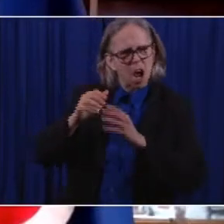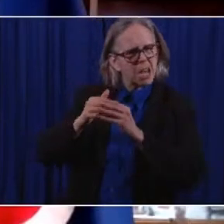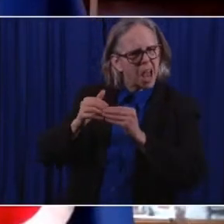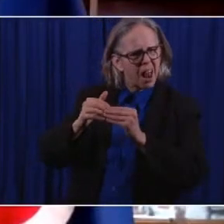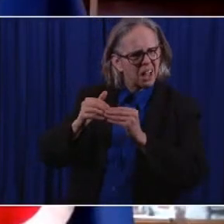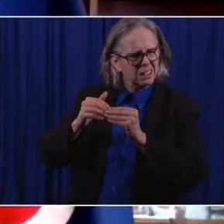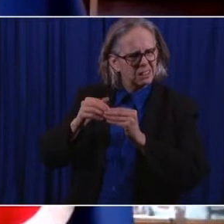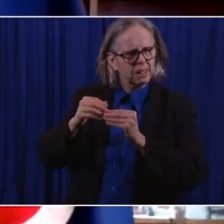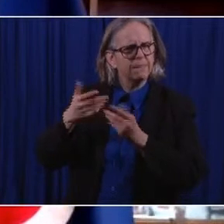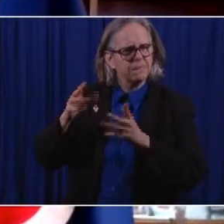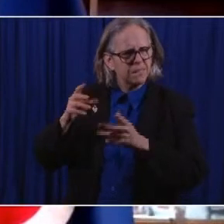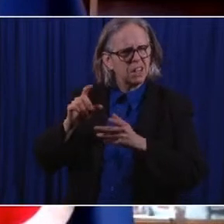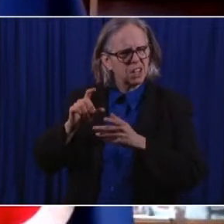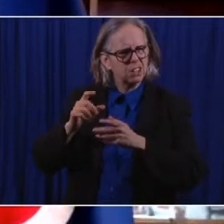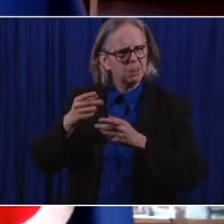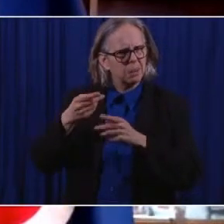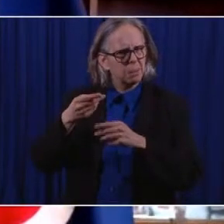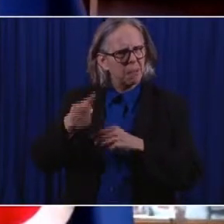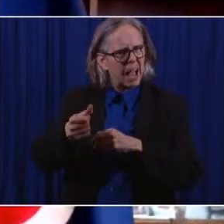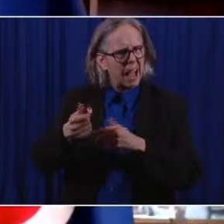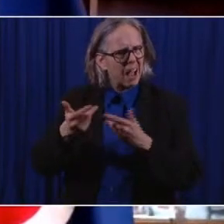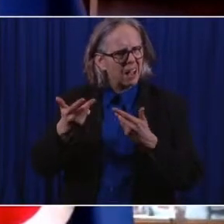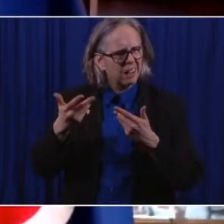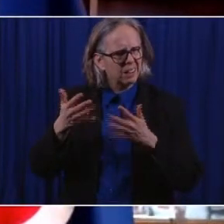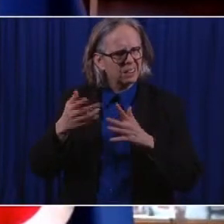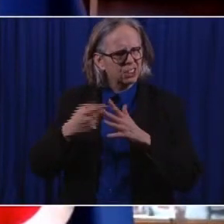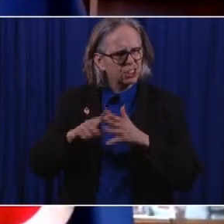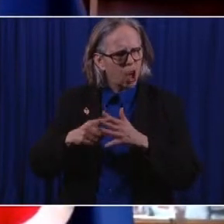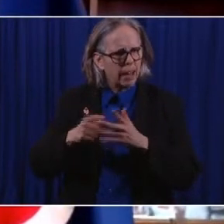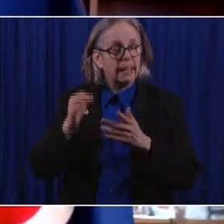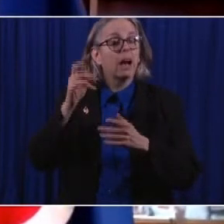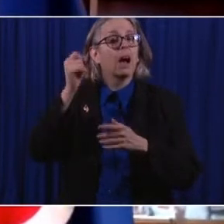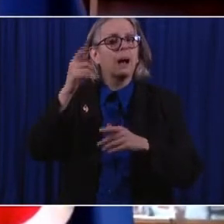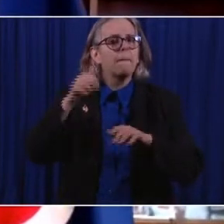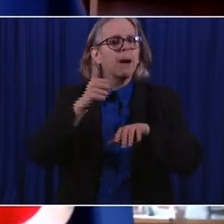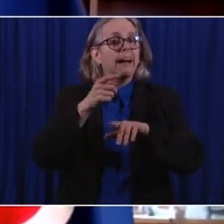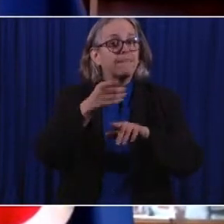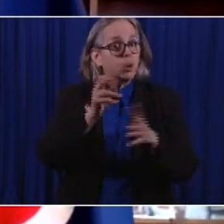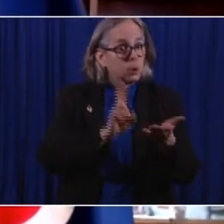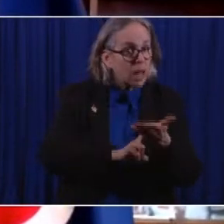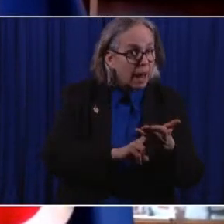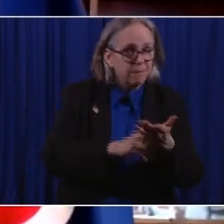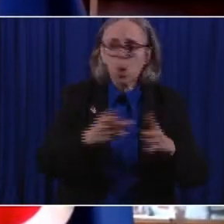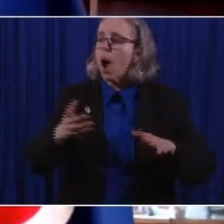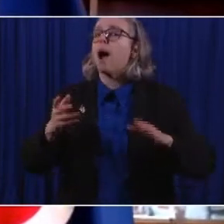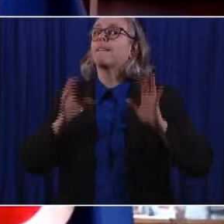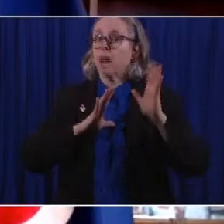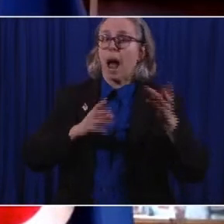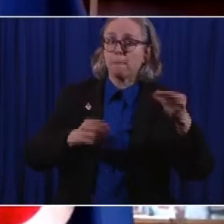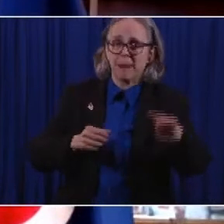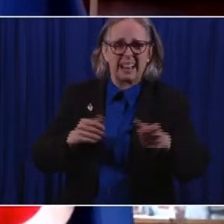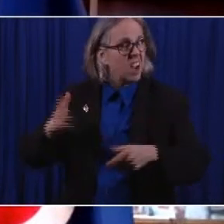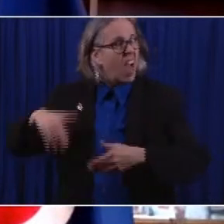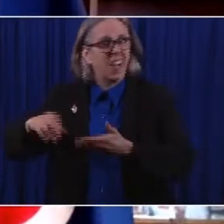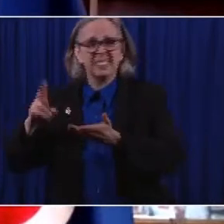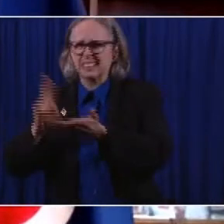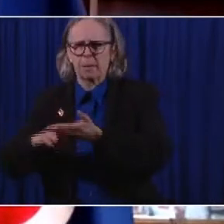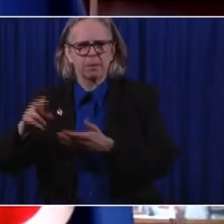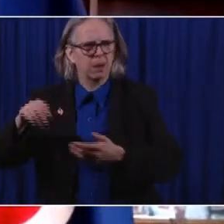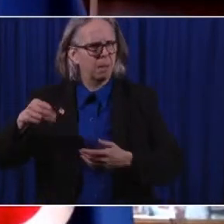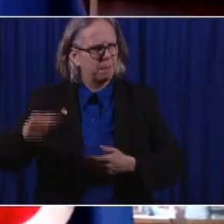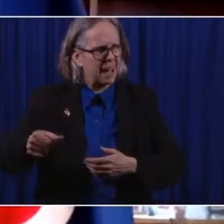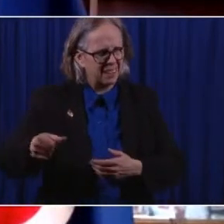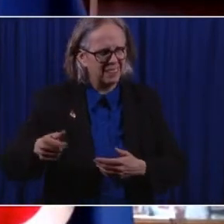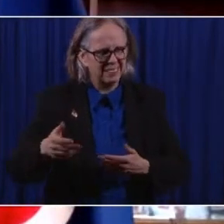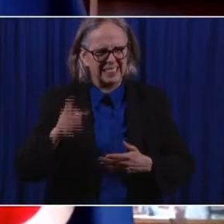I do not believe that they're going out to people who have not been signed up for them, but let us confirm that. I'm just trying to recall